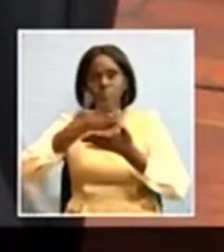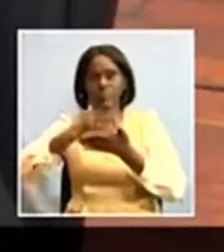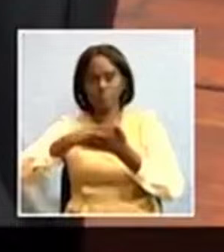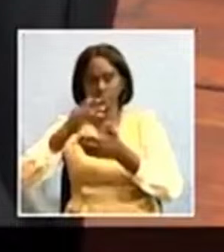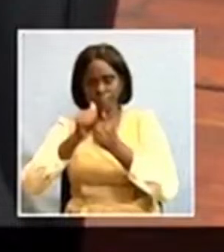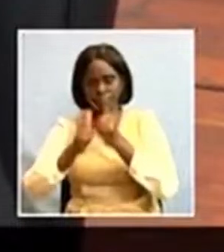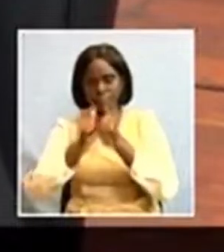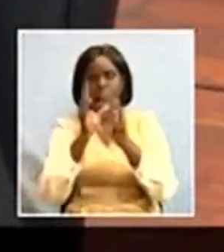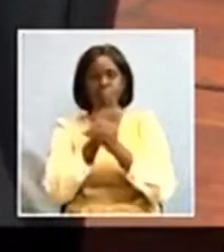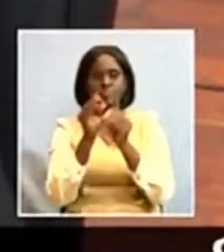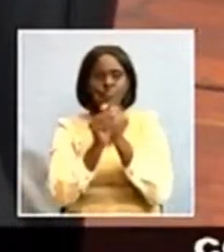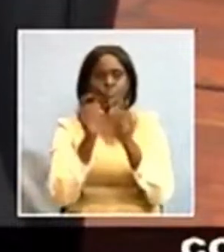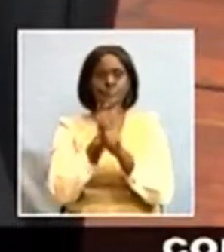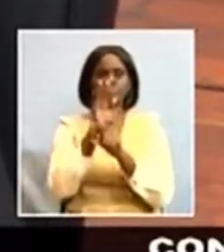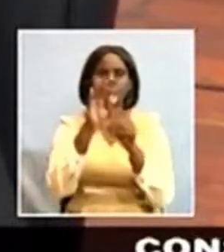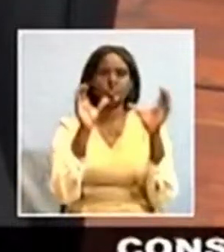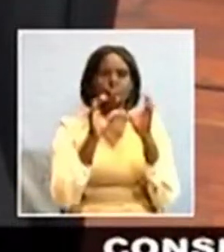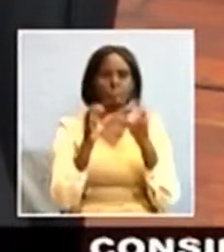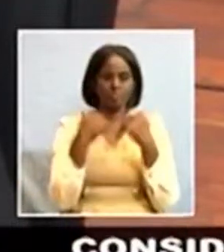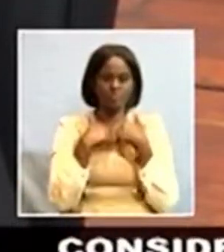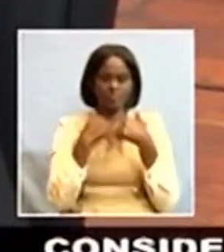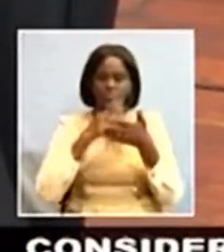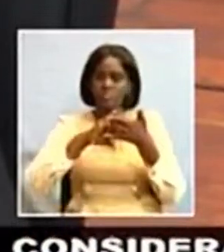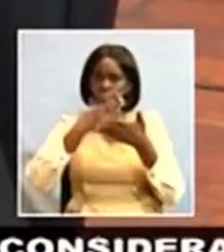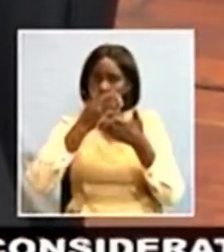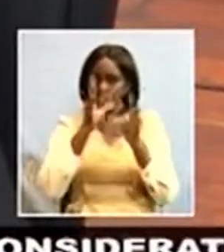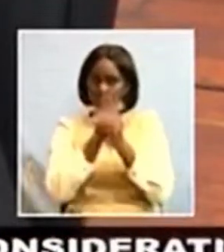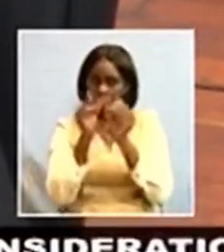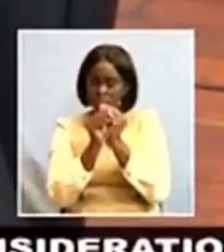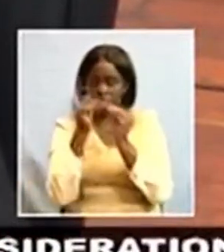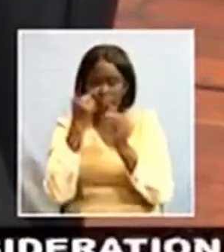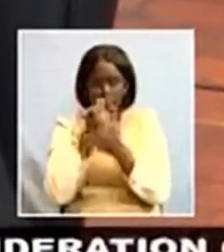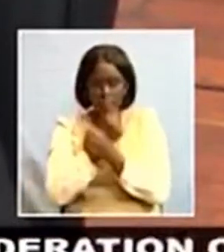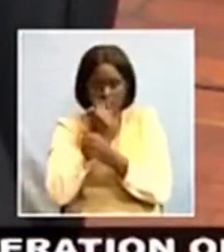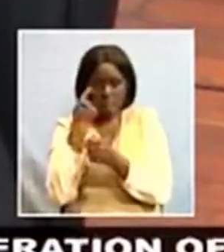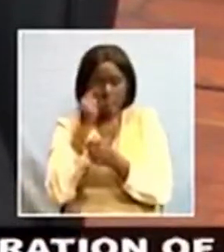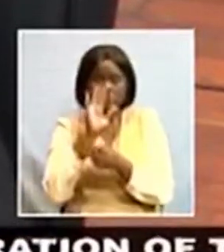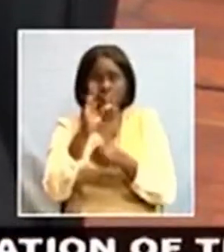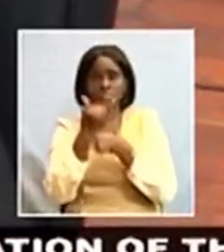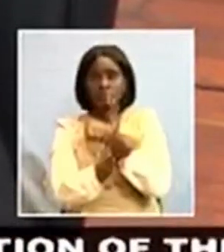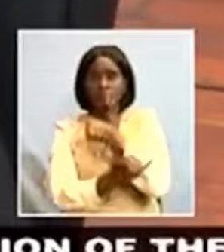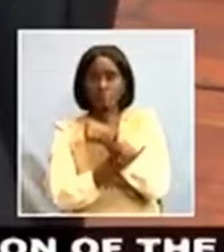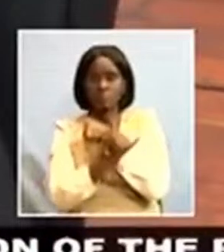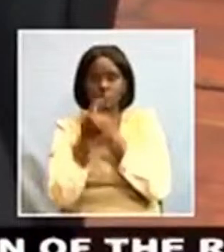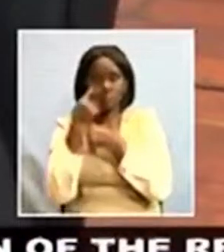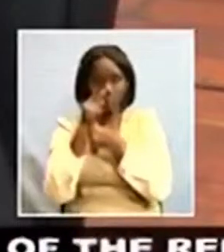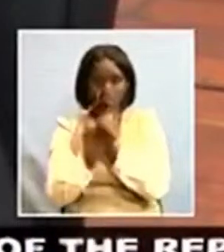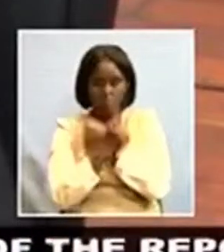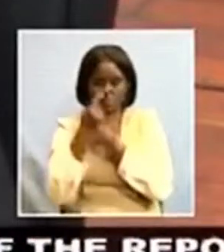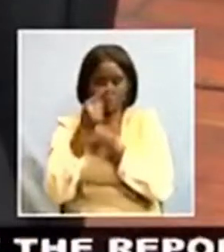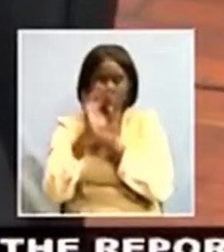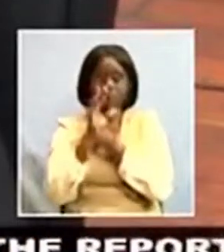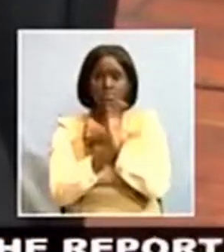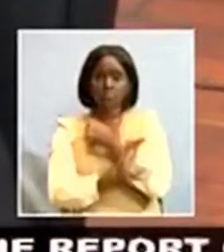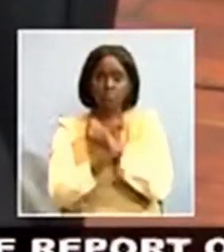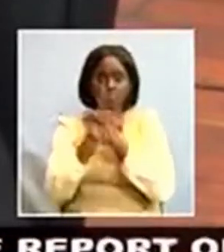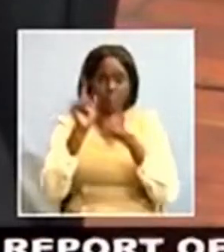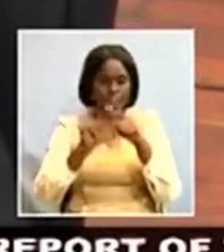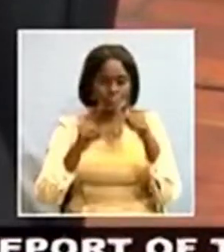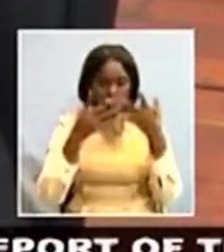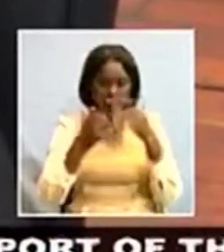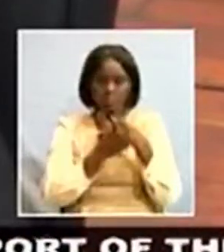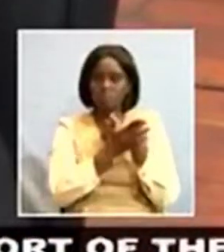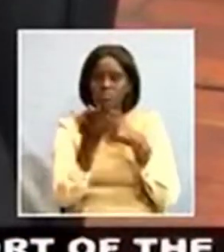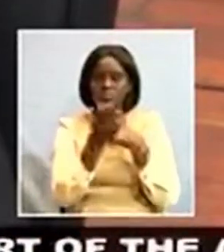are missing from your councils. For the love of your country, we will not go ahead and lose